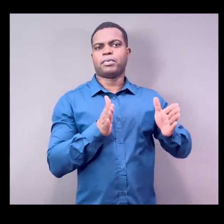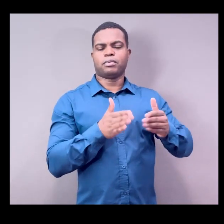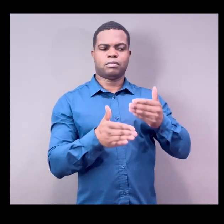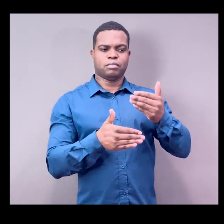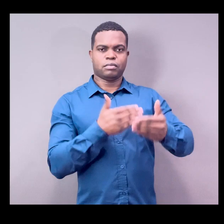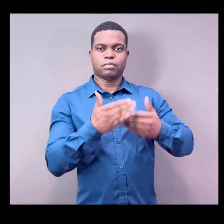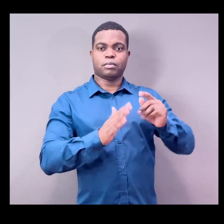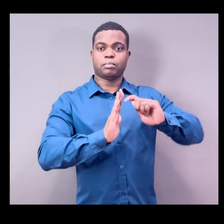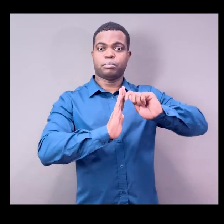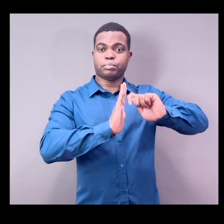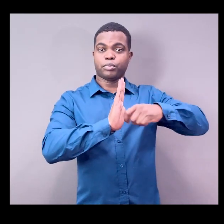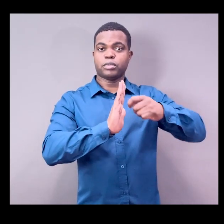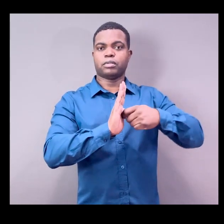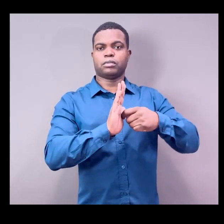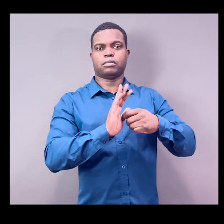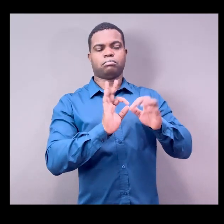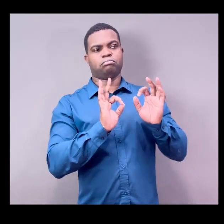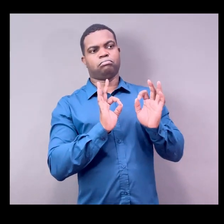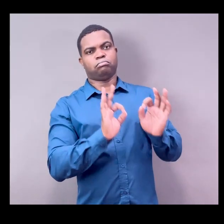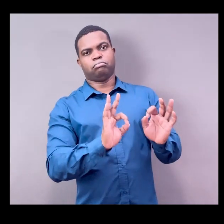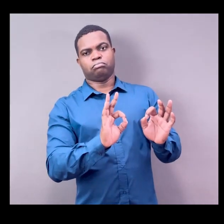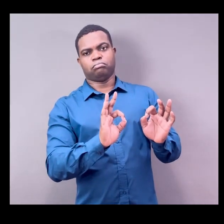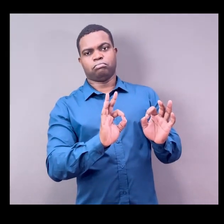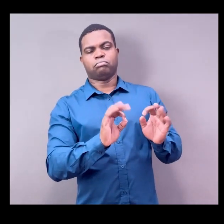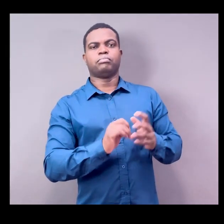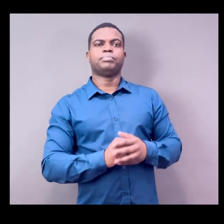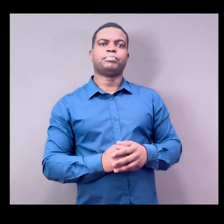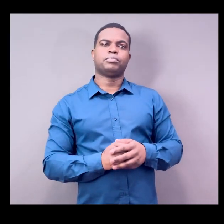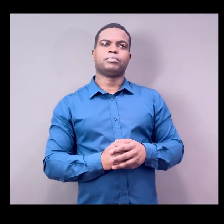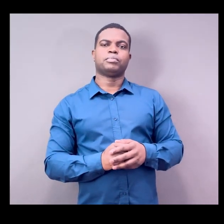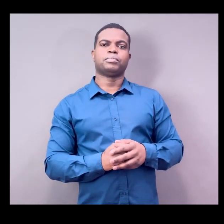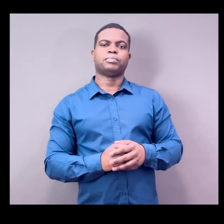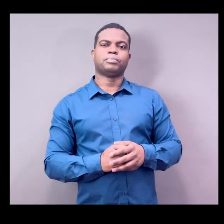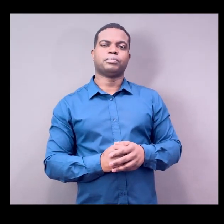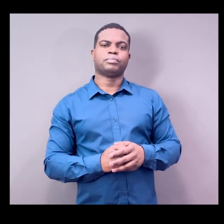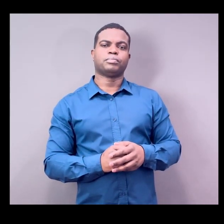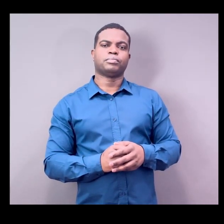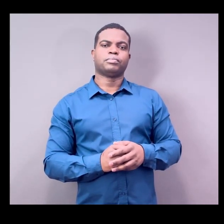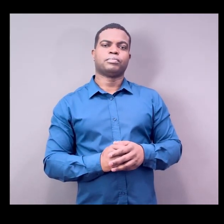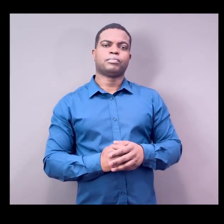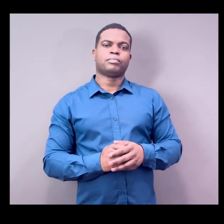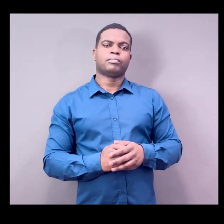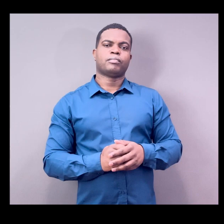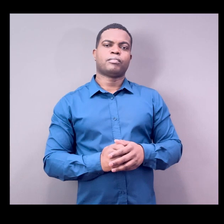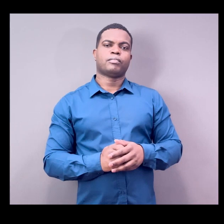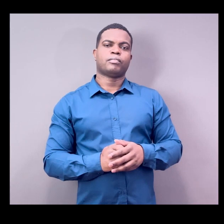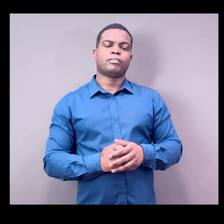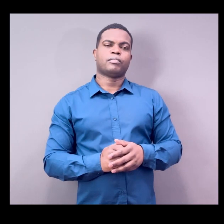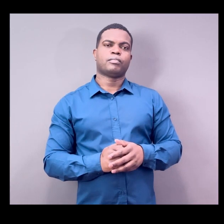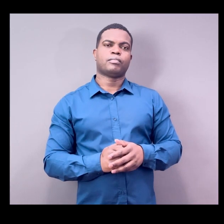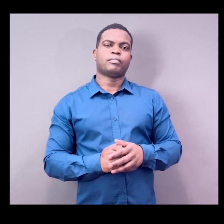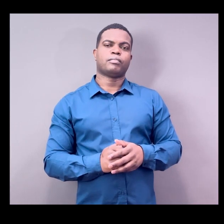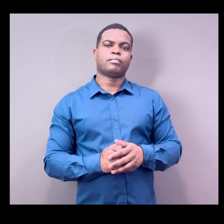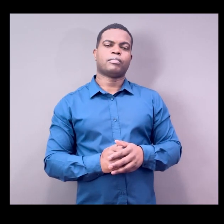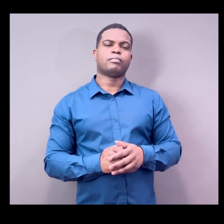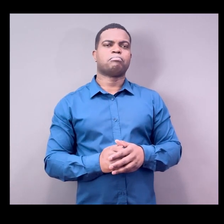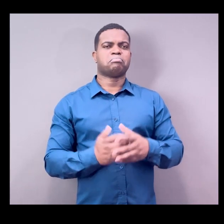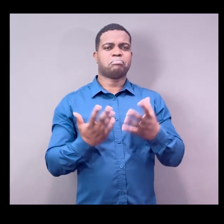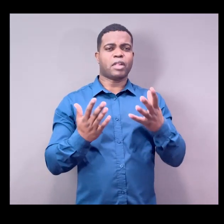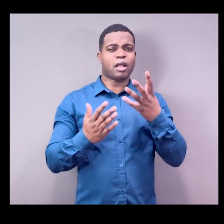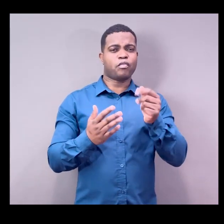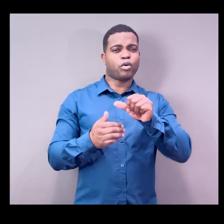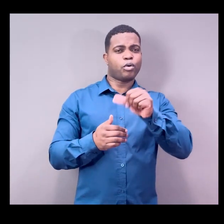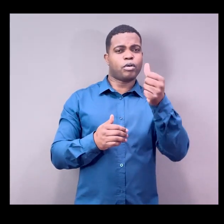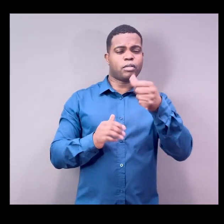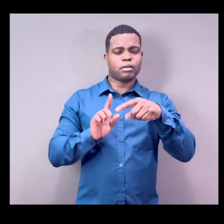developed your initiative, look at what it will do well and its advantage, competitive advantages.